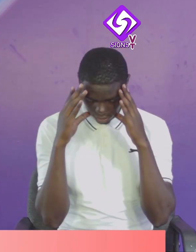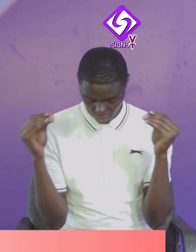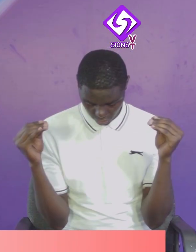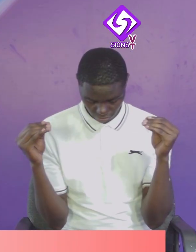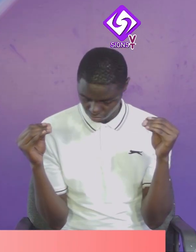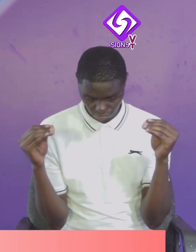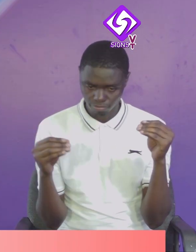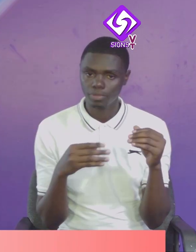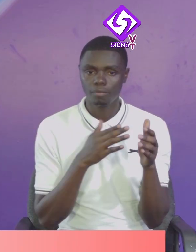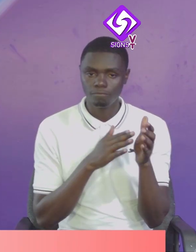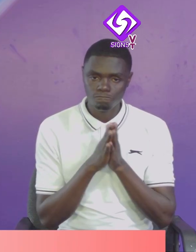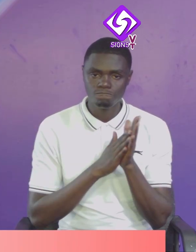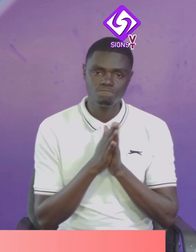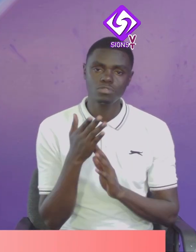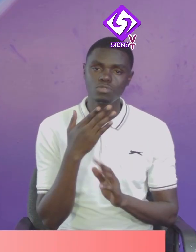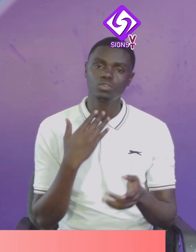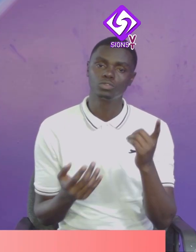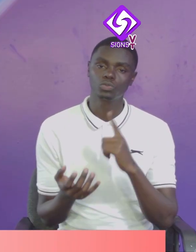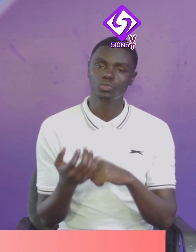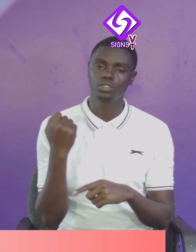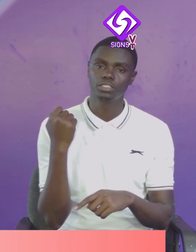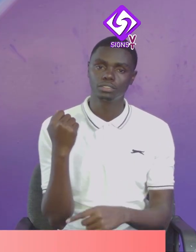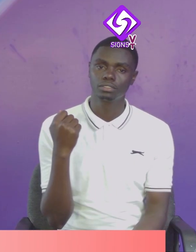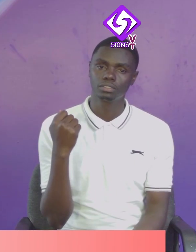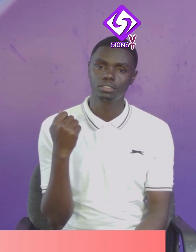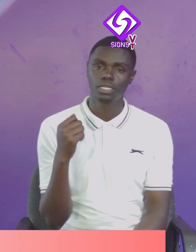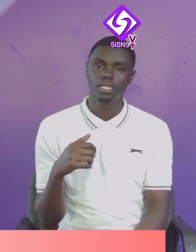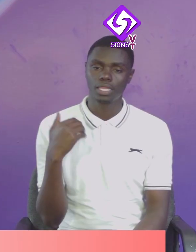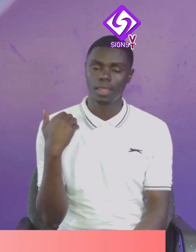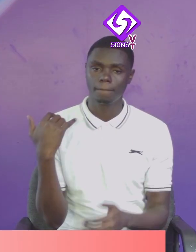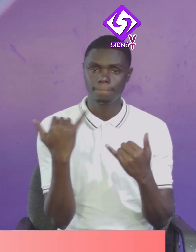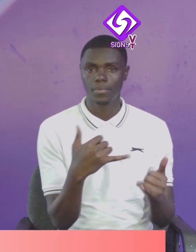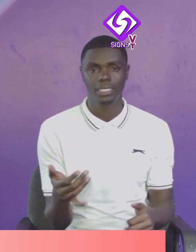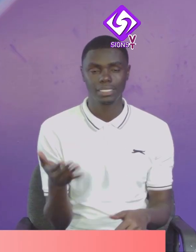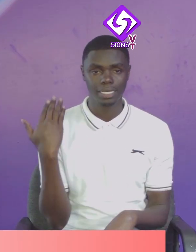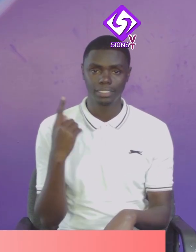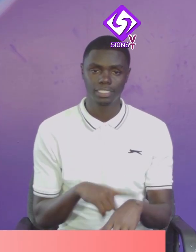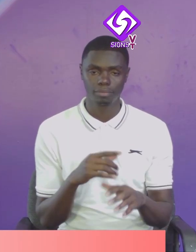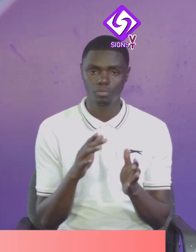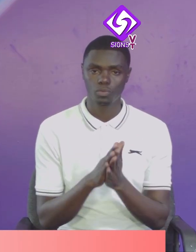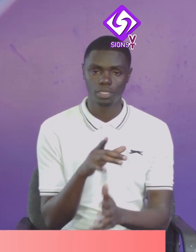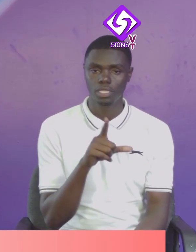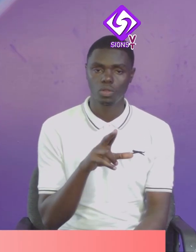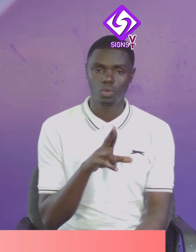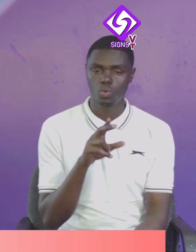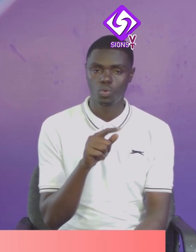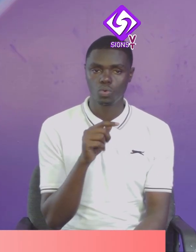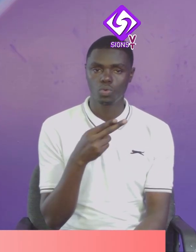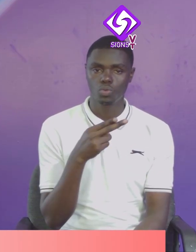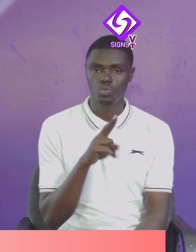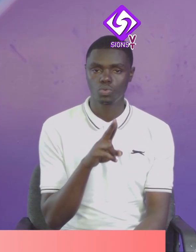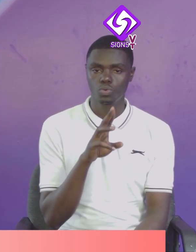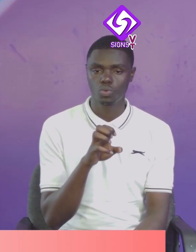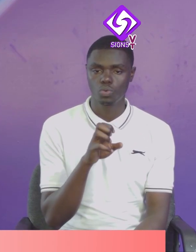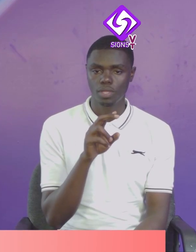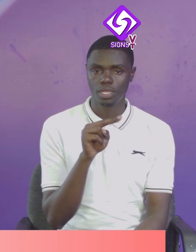are in contention, and they play next time out against, I think, Lithuania. Yeah. One might see this as a walkover